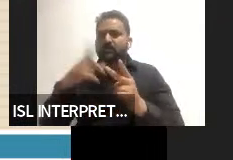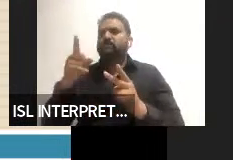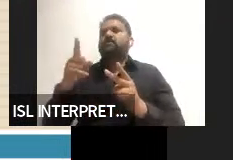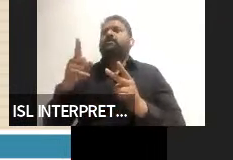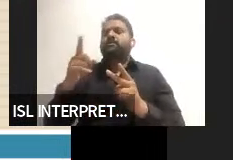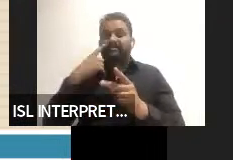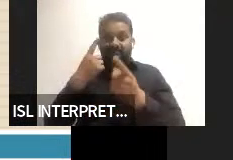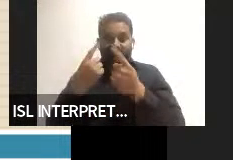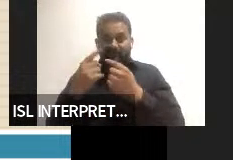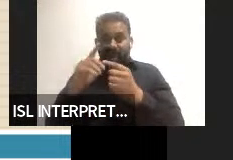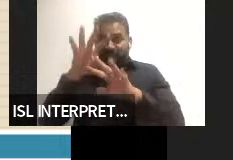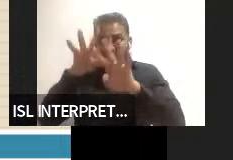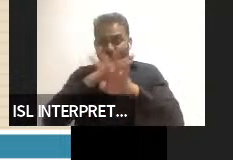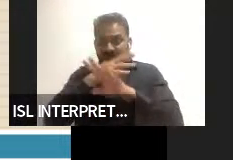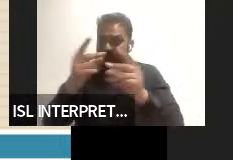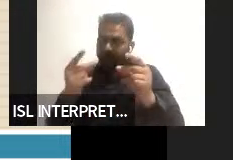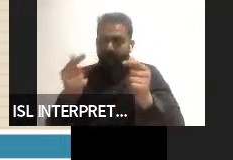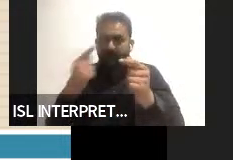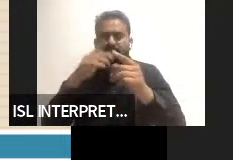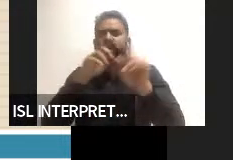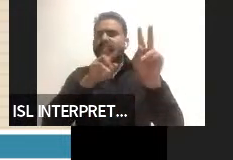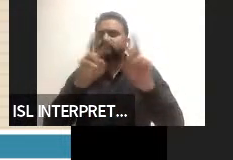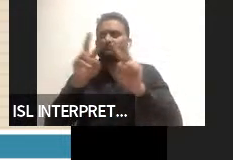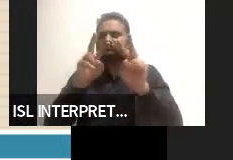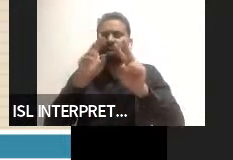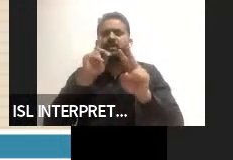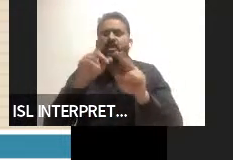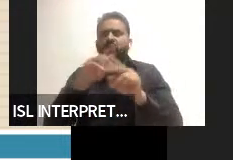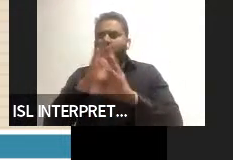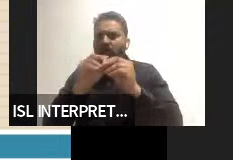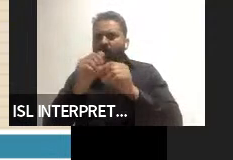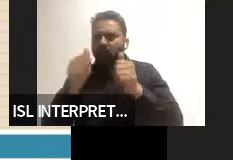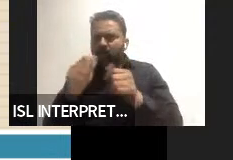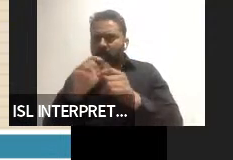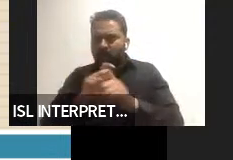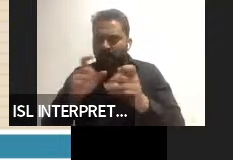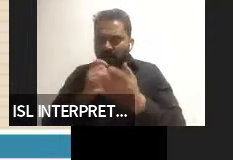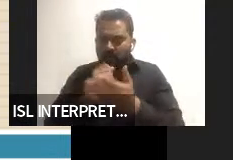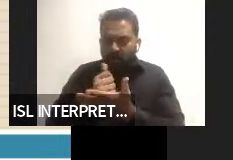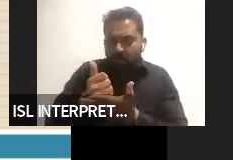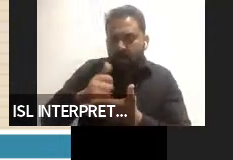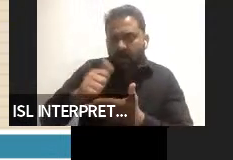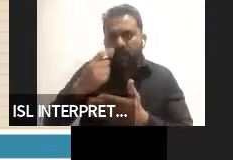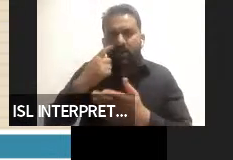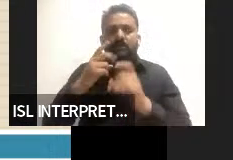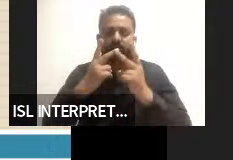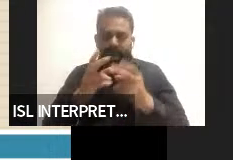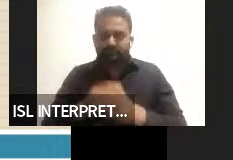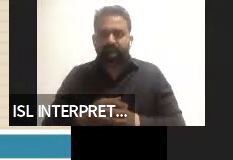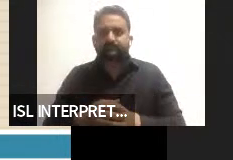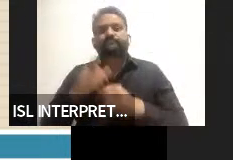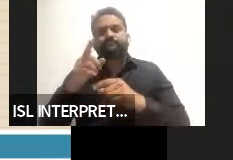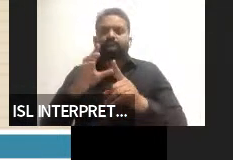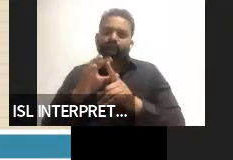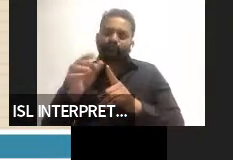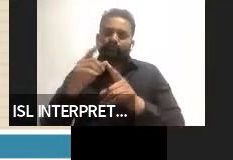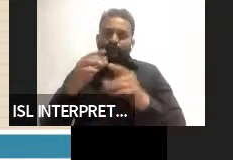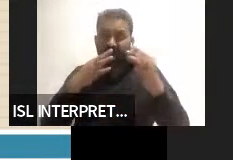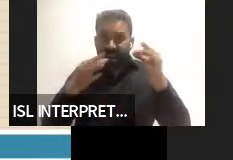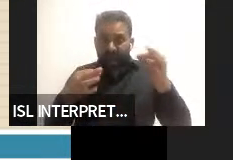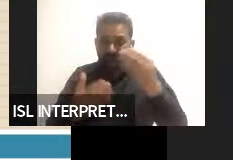check the table immediately over there that everything is in a proper way or not. So that's how you should do the hard copy